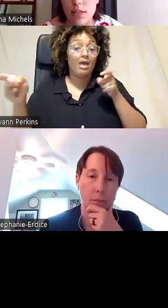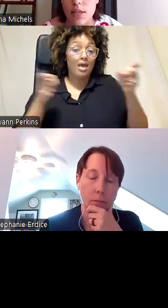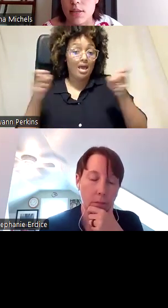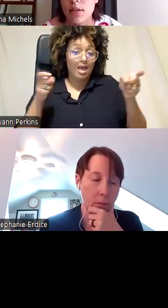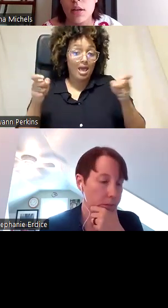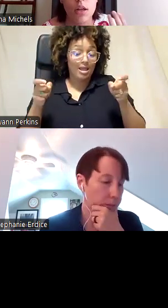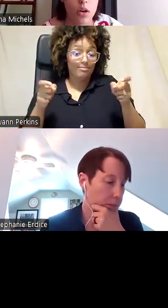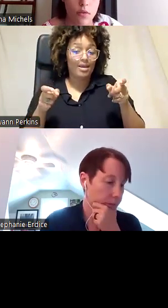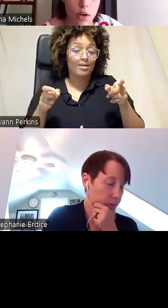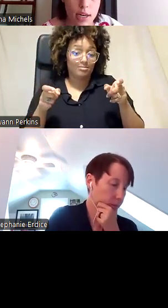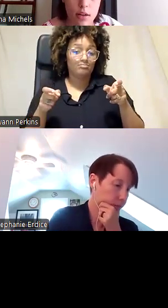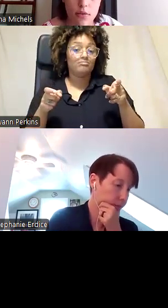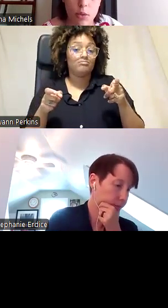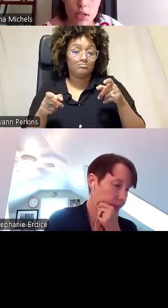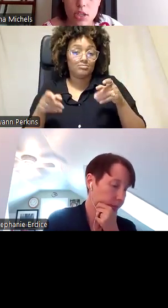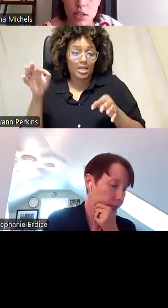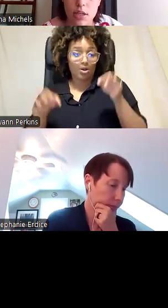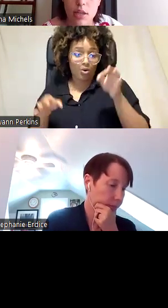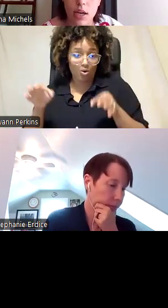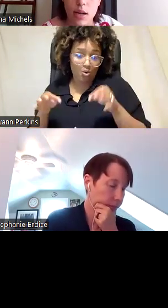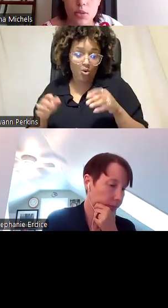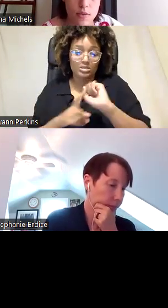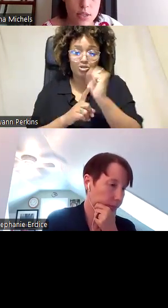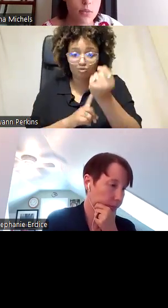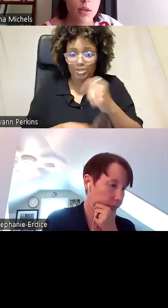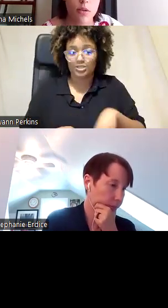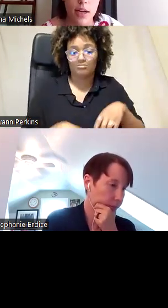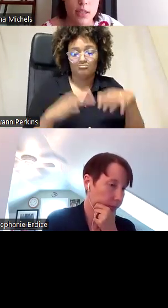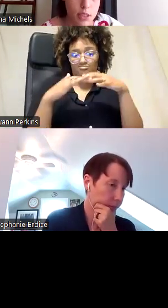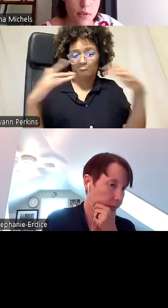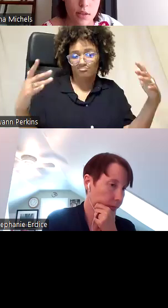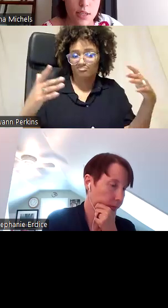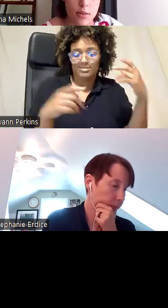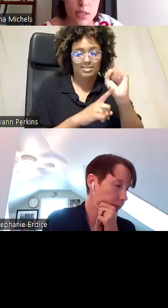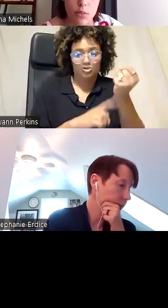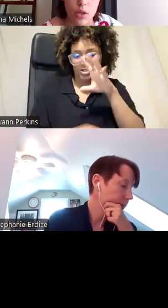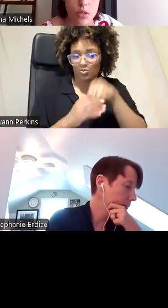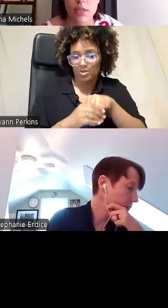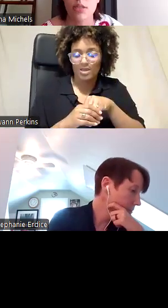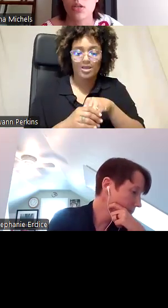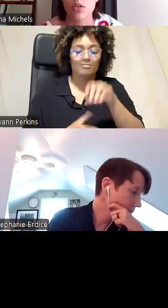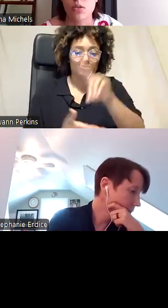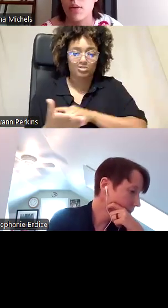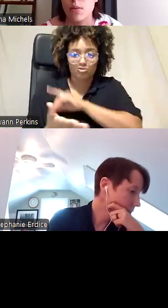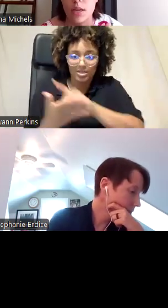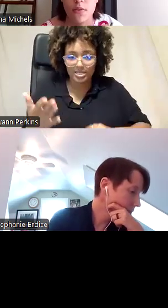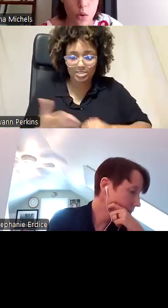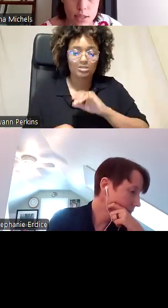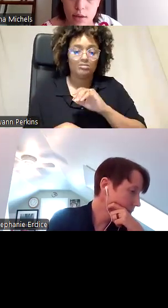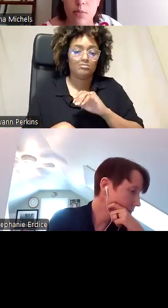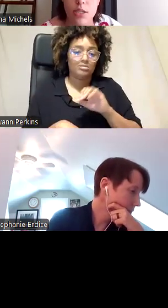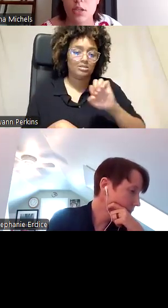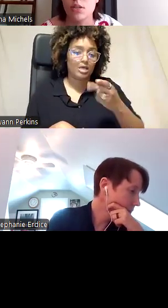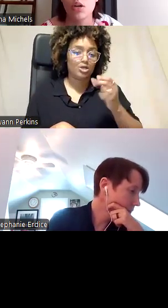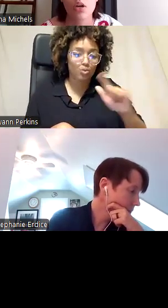harassment policies. There are a variety of immigration services that we can provide, specifically victim-based immigration petitions. So that would be